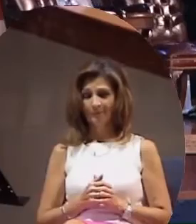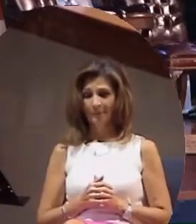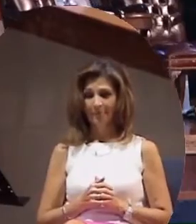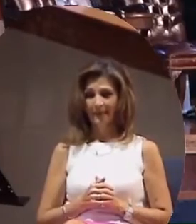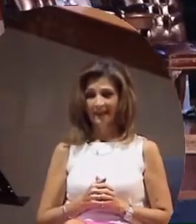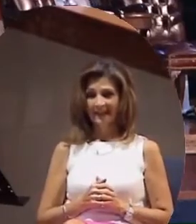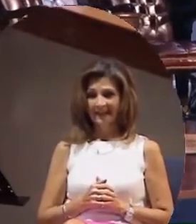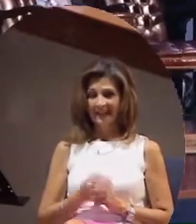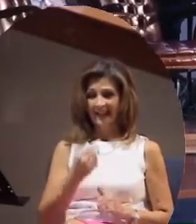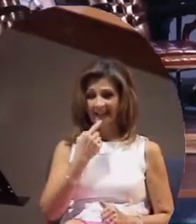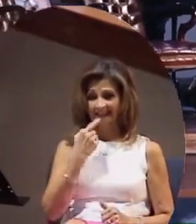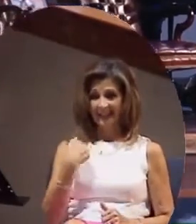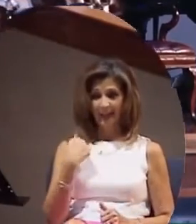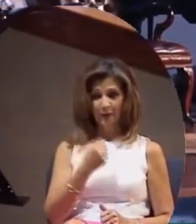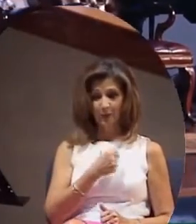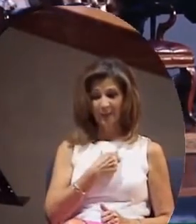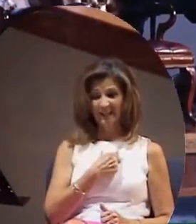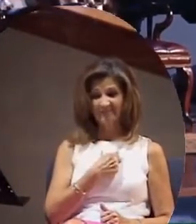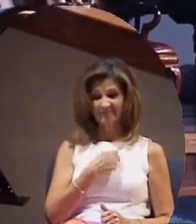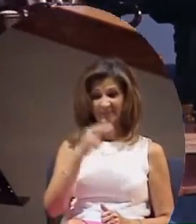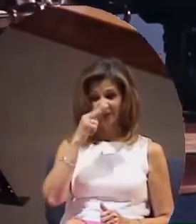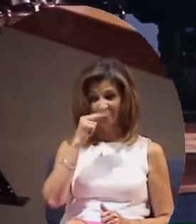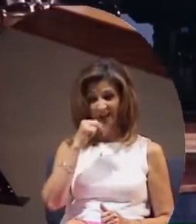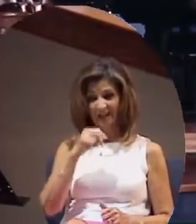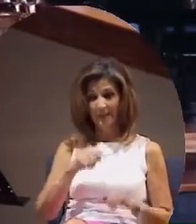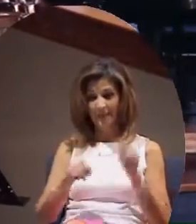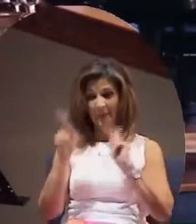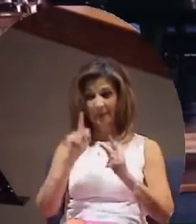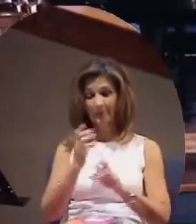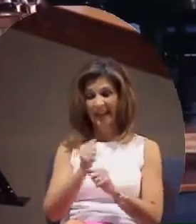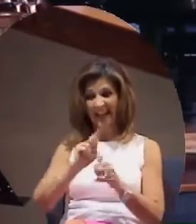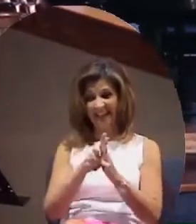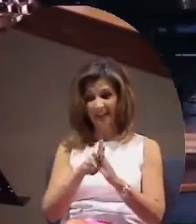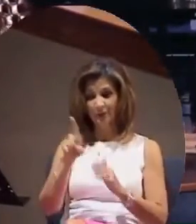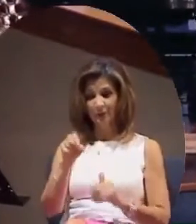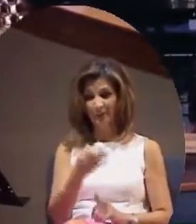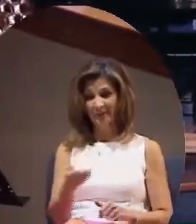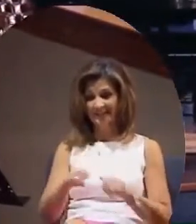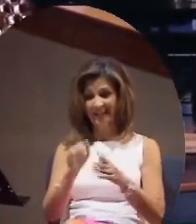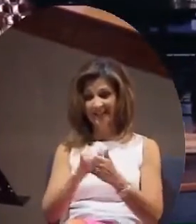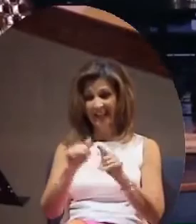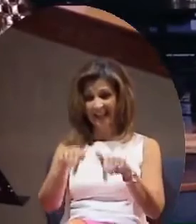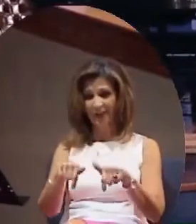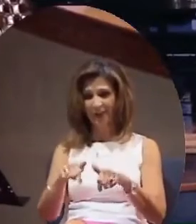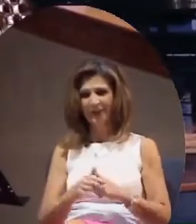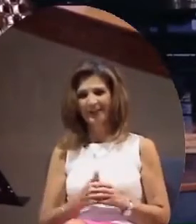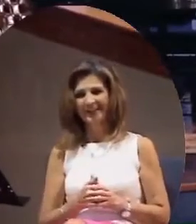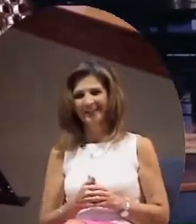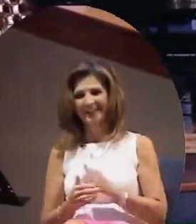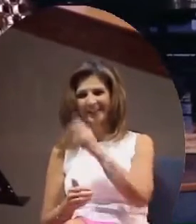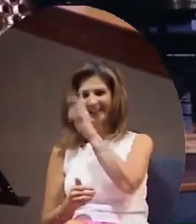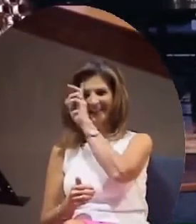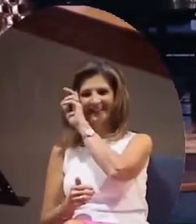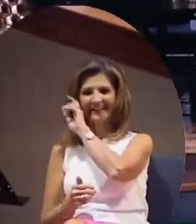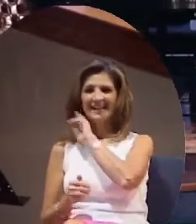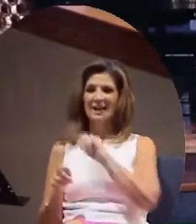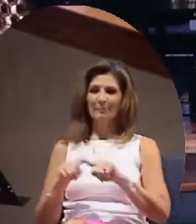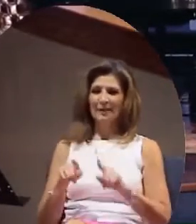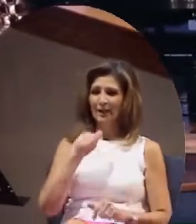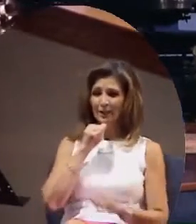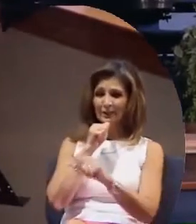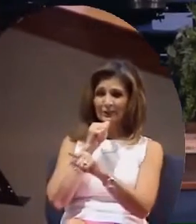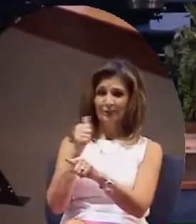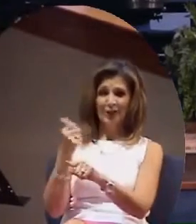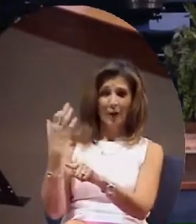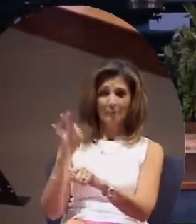now down here where we from, we backers and all, but people get killed doing stuff like that. Yes. Amen. Yes. You sure ain't preaching for me, and